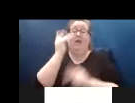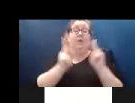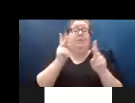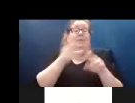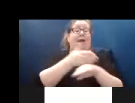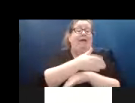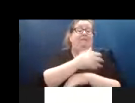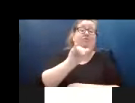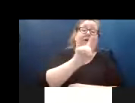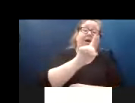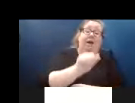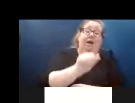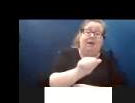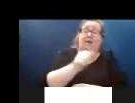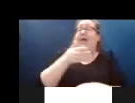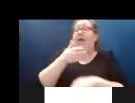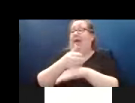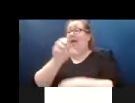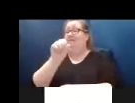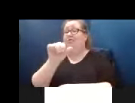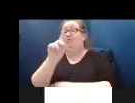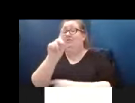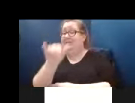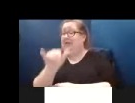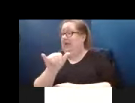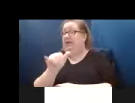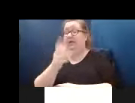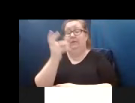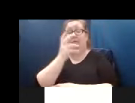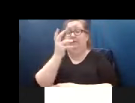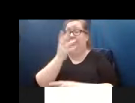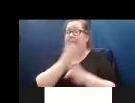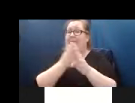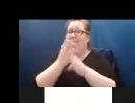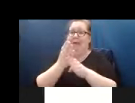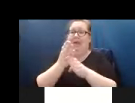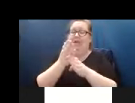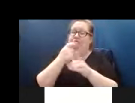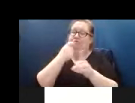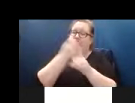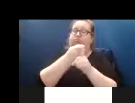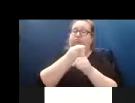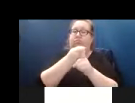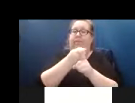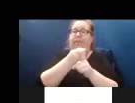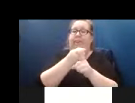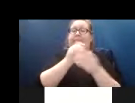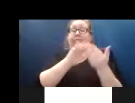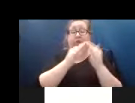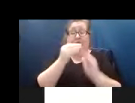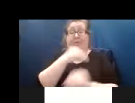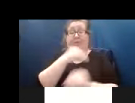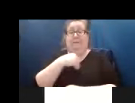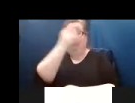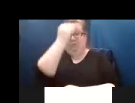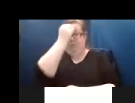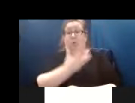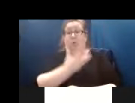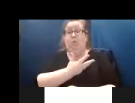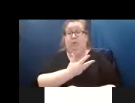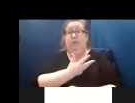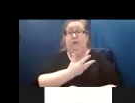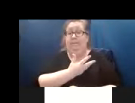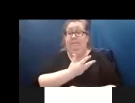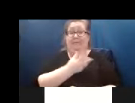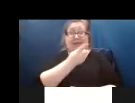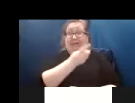or after Sandy, which was another major event that hit our region, community members told us that they